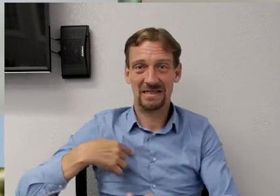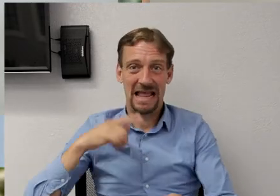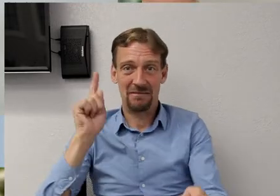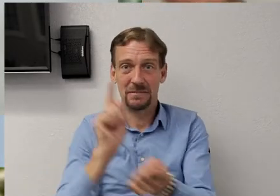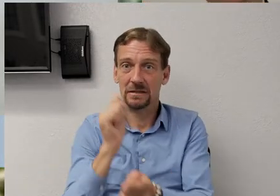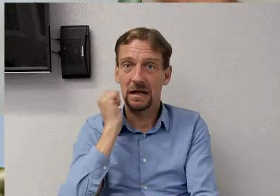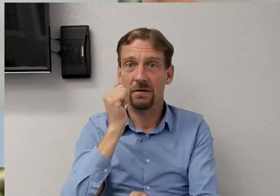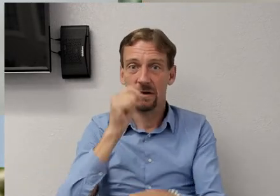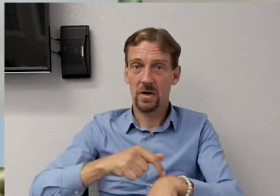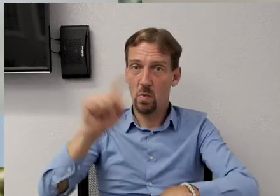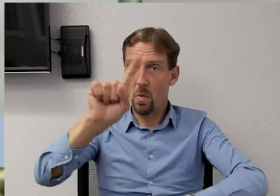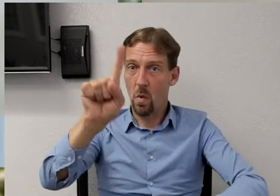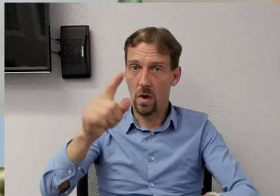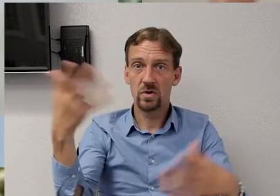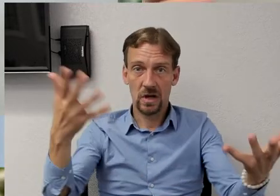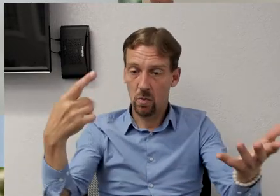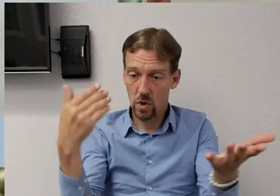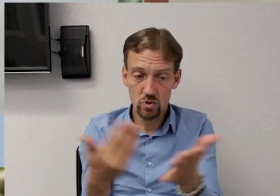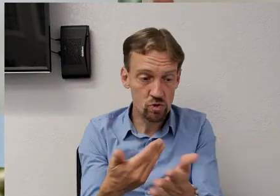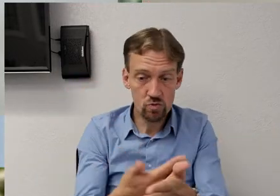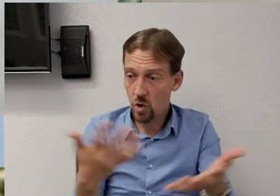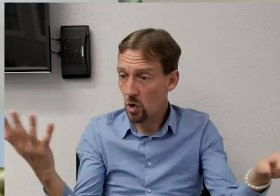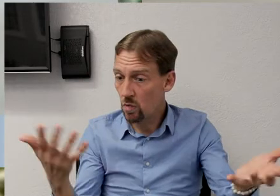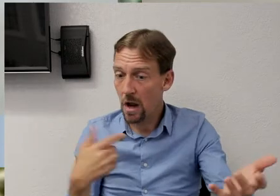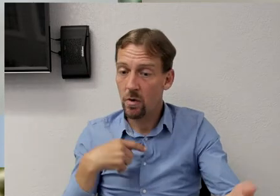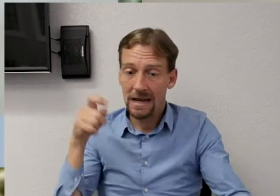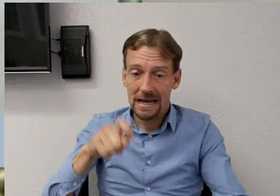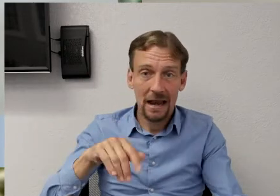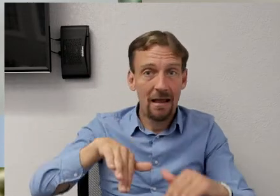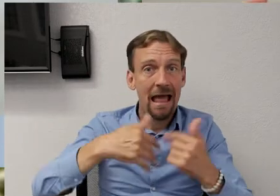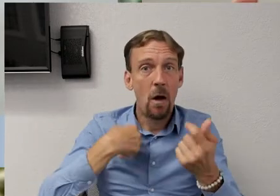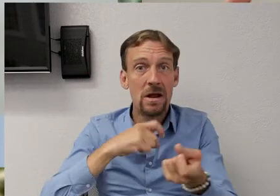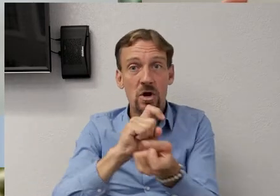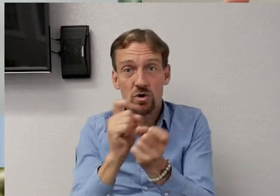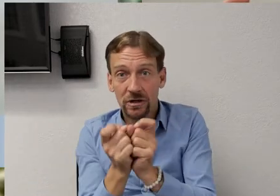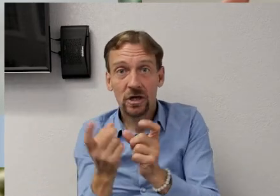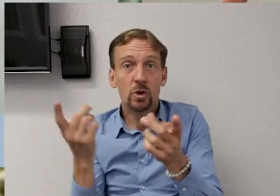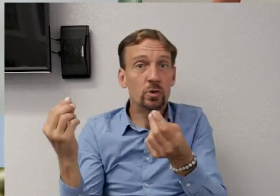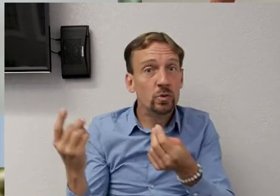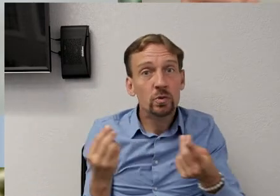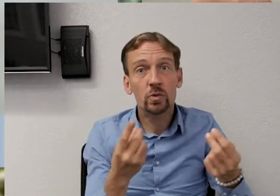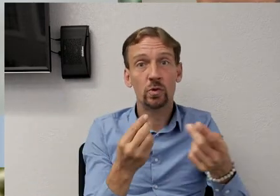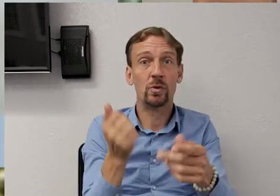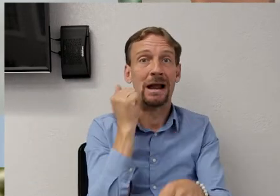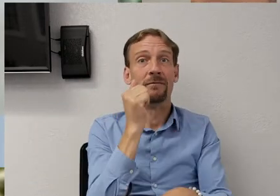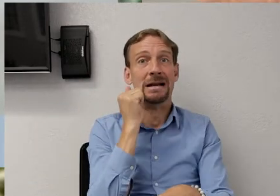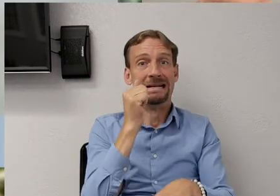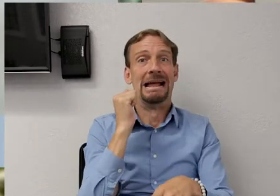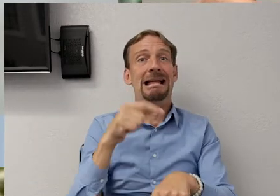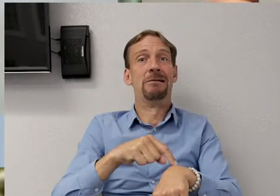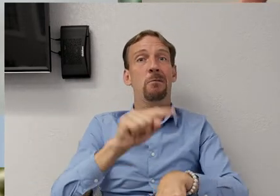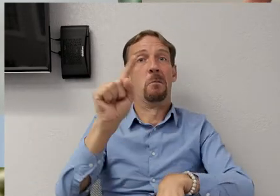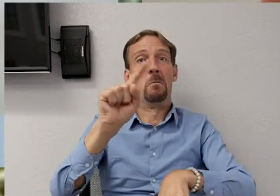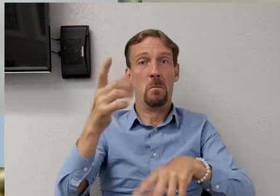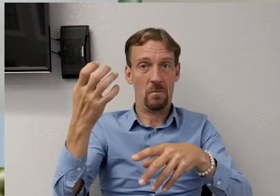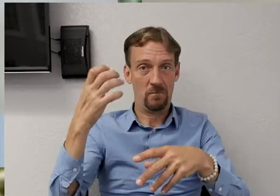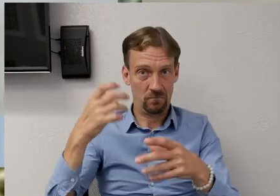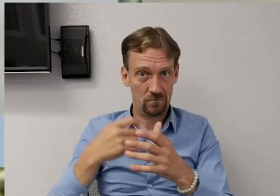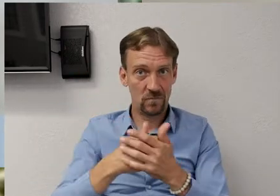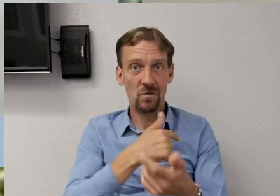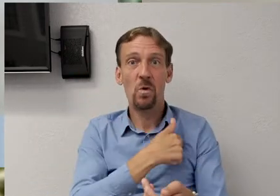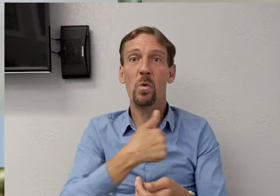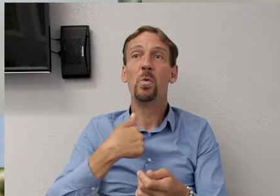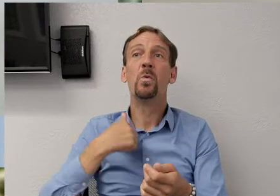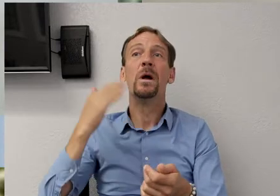to say, okay, what's new? What's, you know, how should we change? And so it looks like we are going to